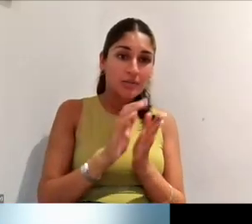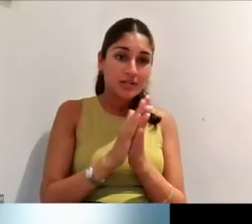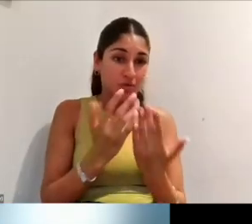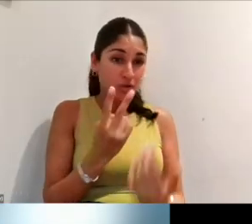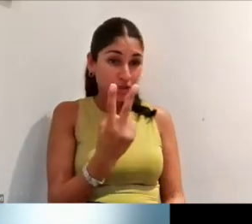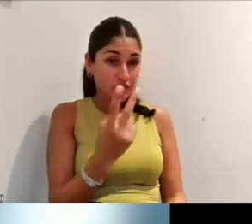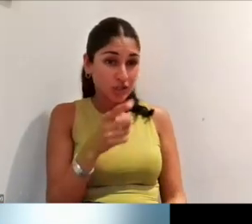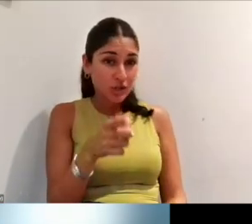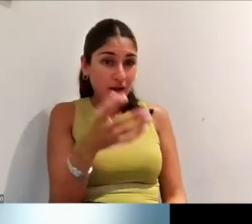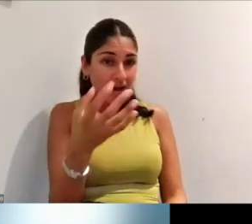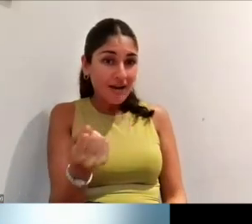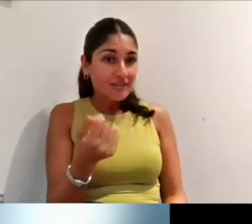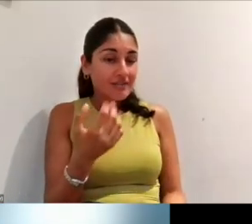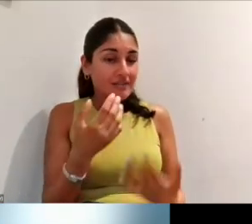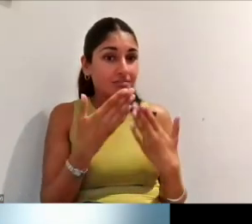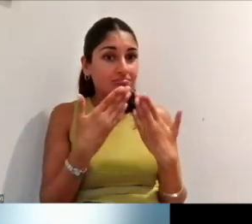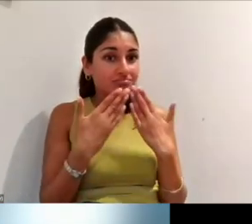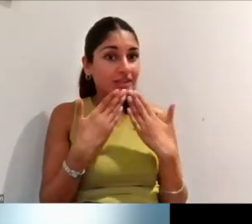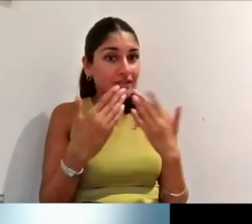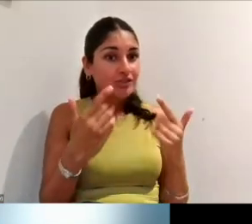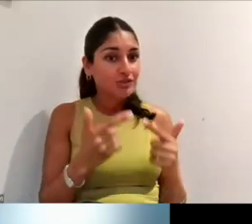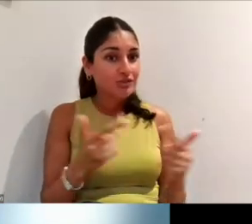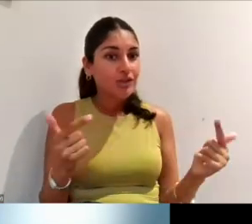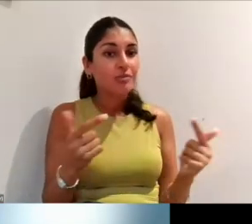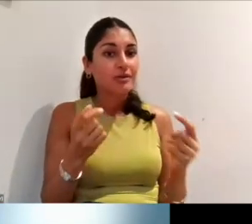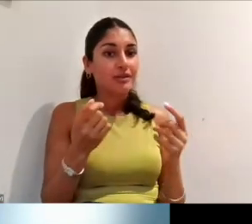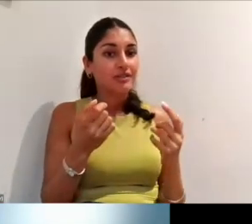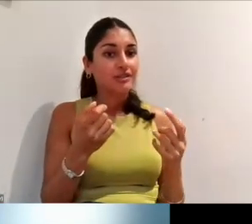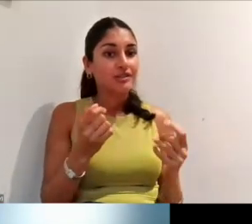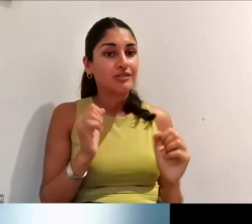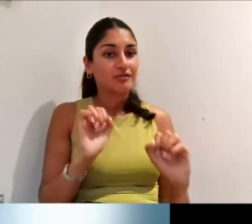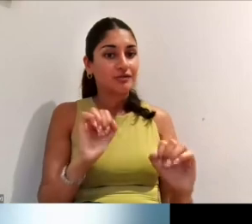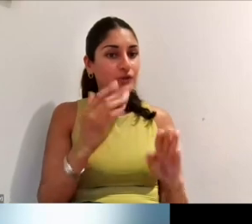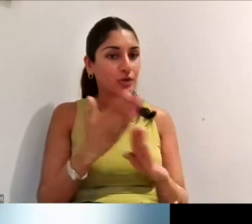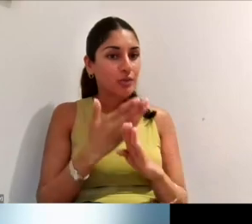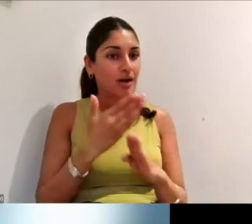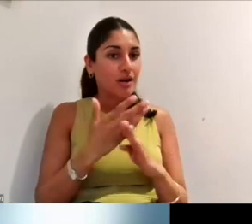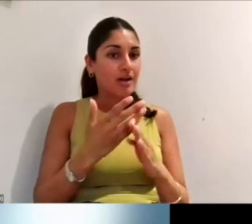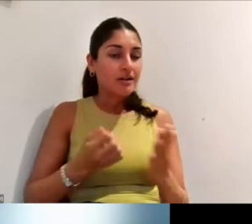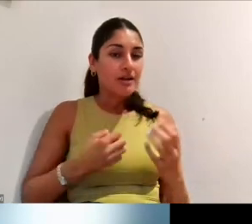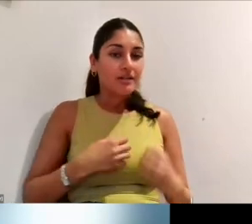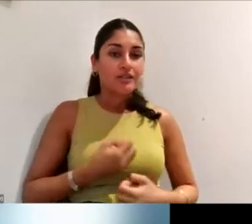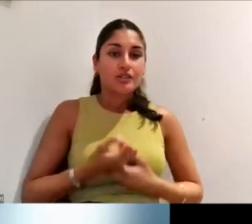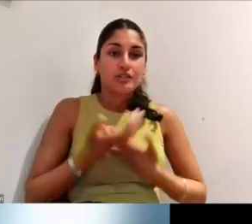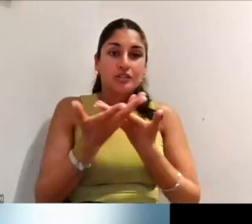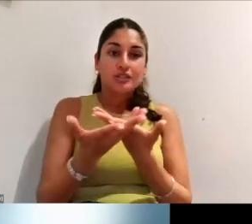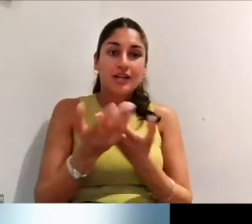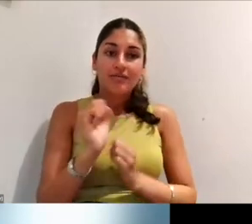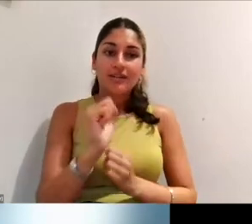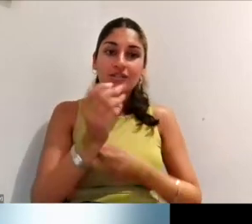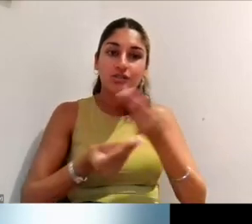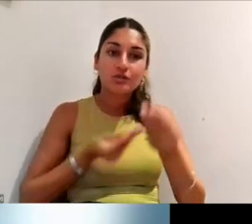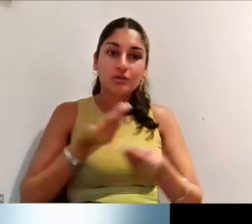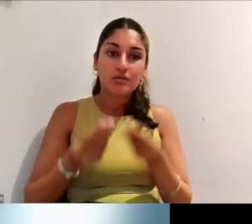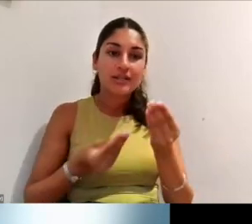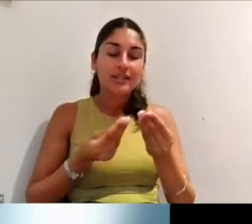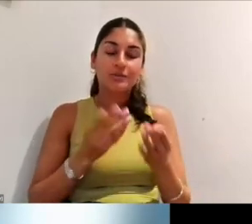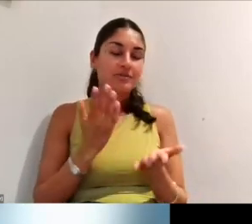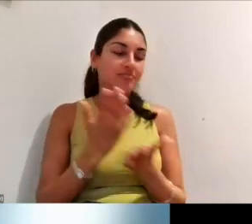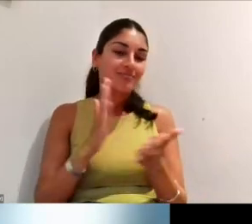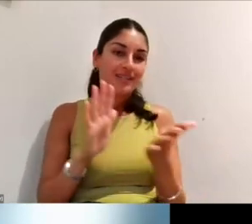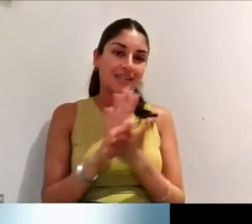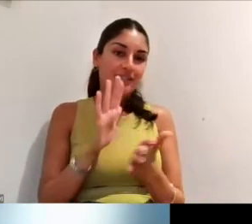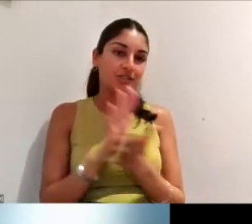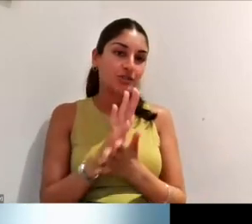incredible poetry, and thank you so much. Thank you so much for sharing today. We absolutely have loved